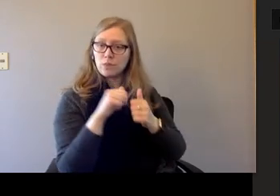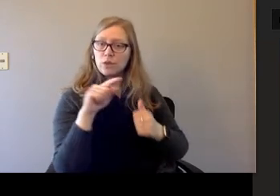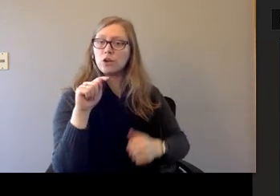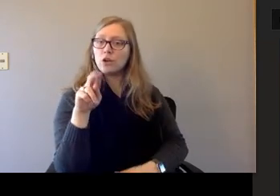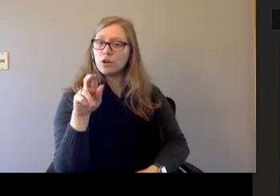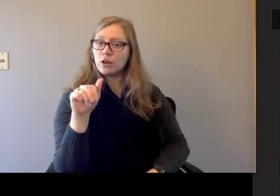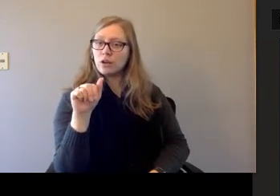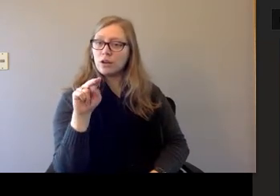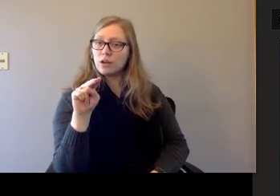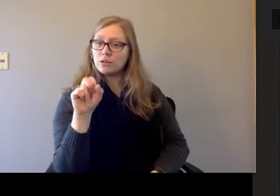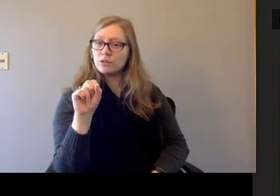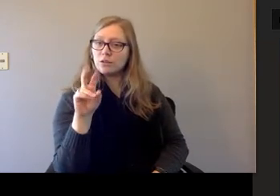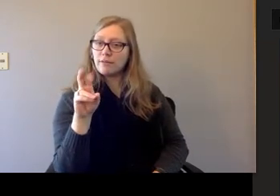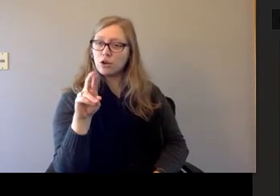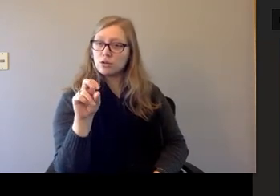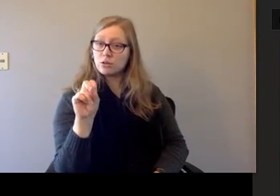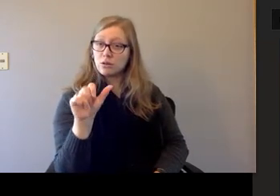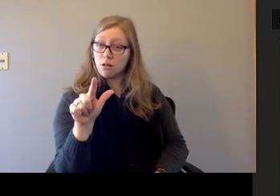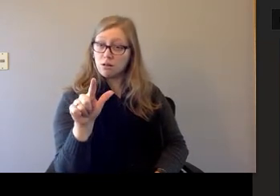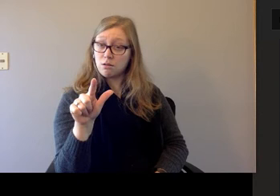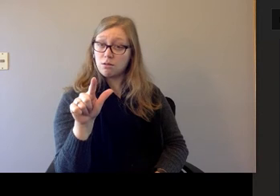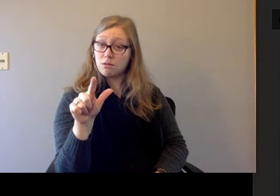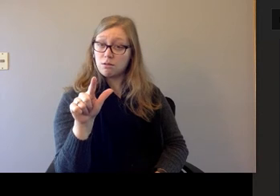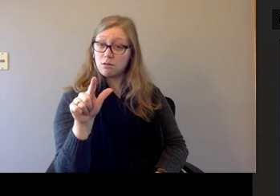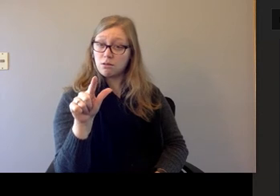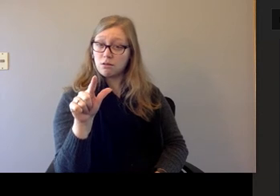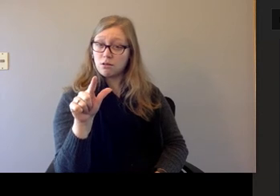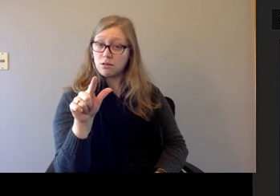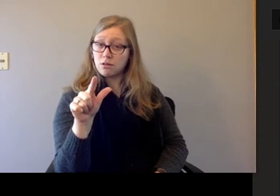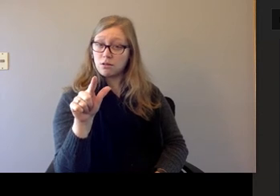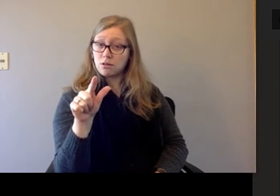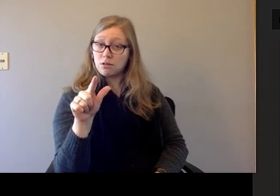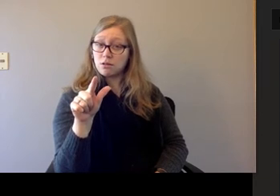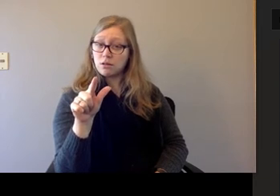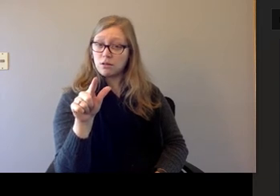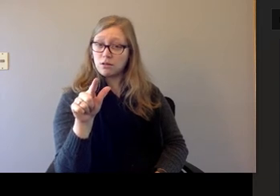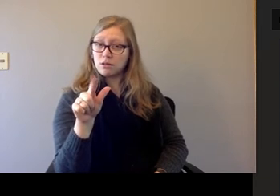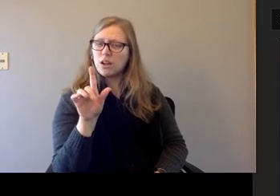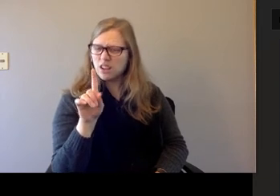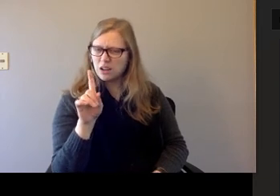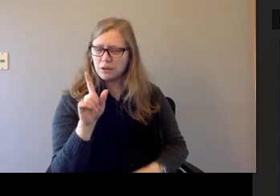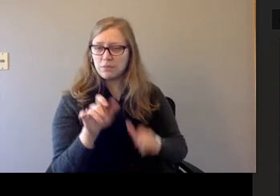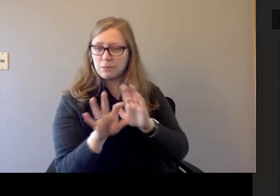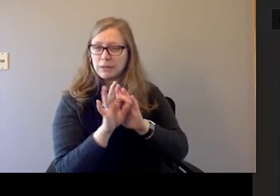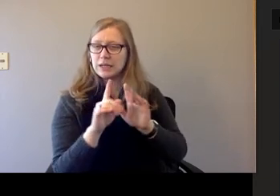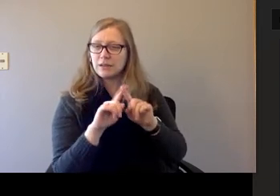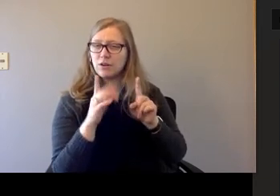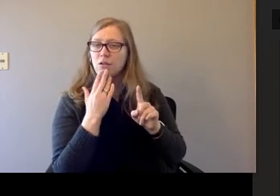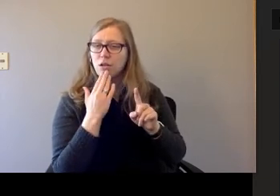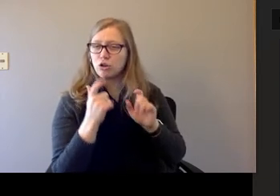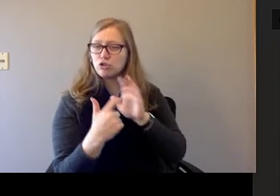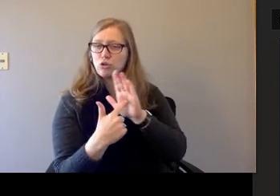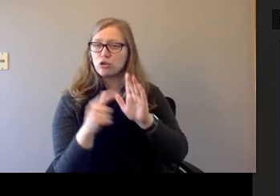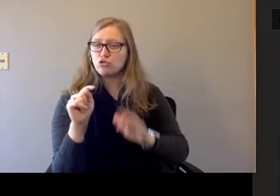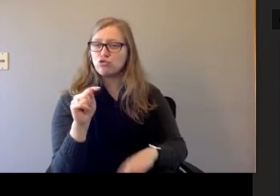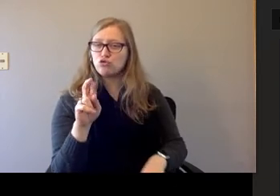is the segment that's going this way. Let me pick a different color. How about